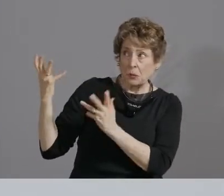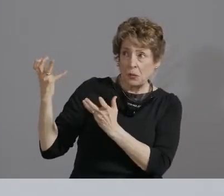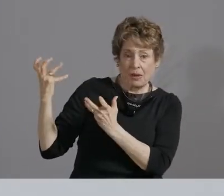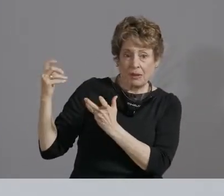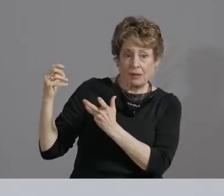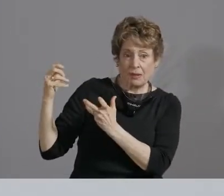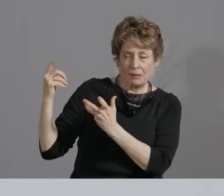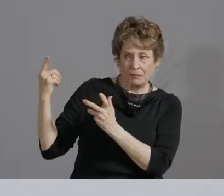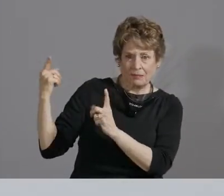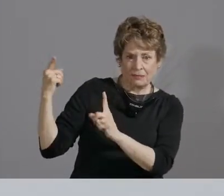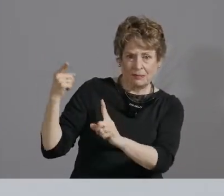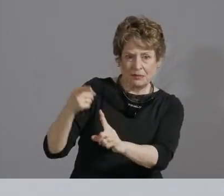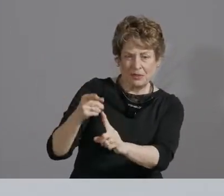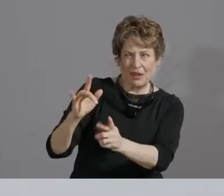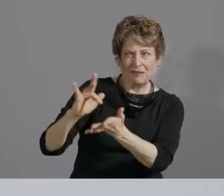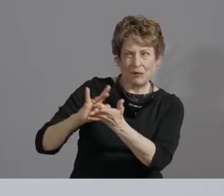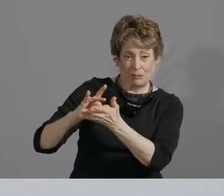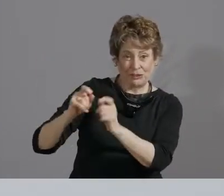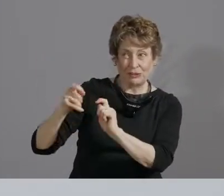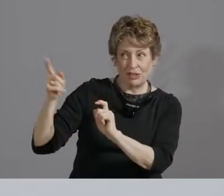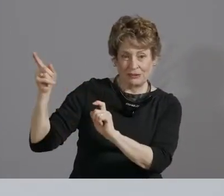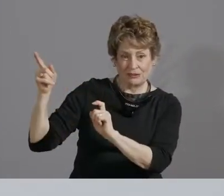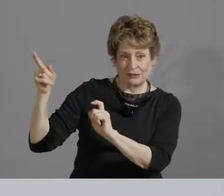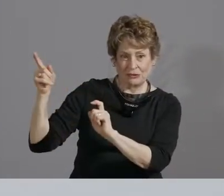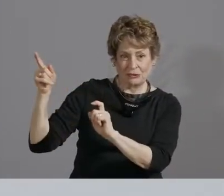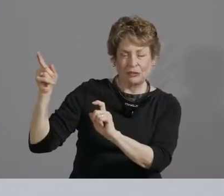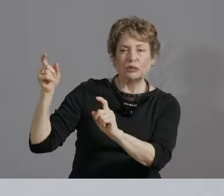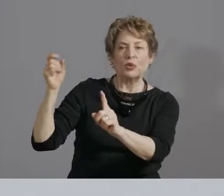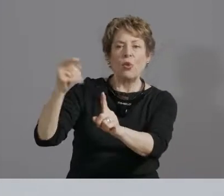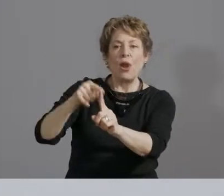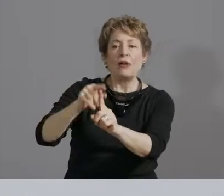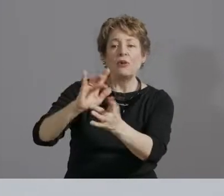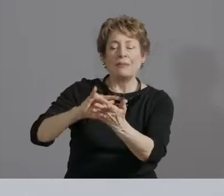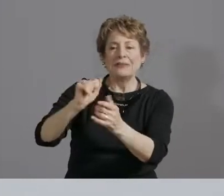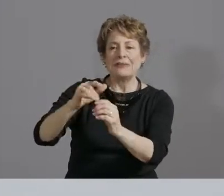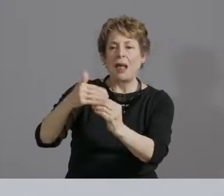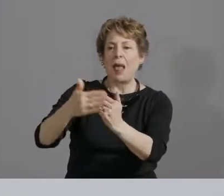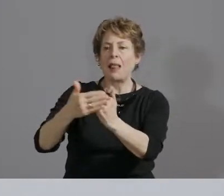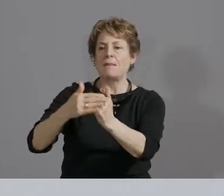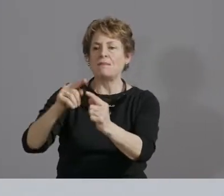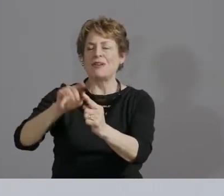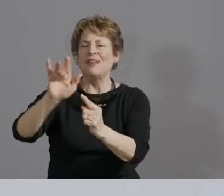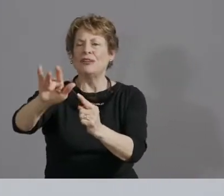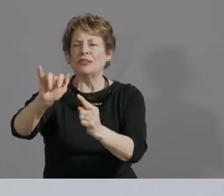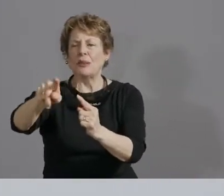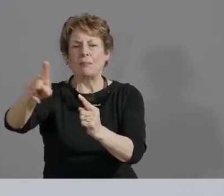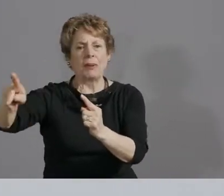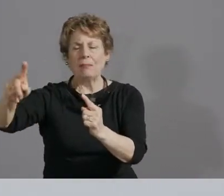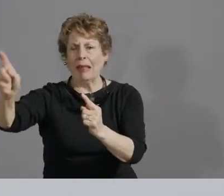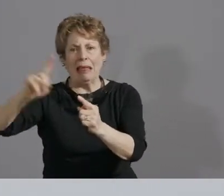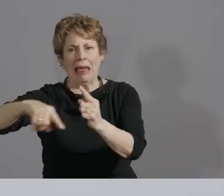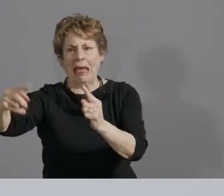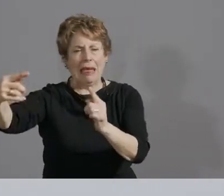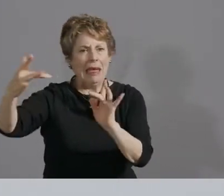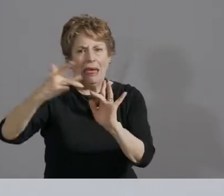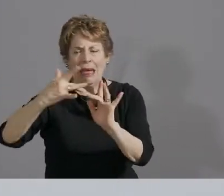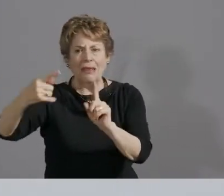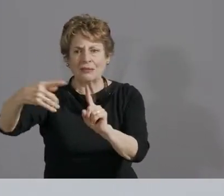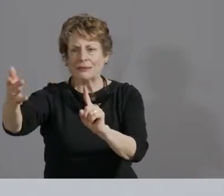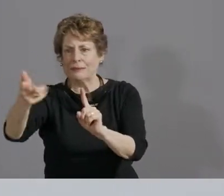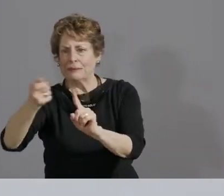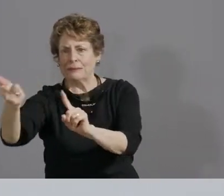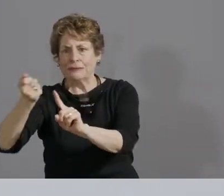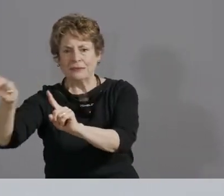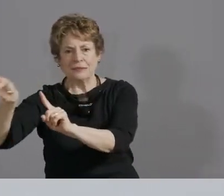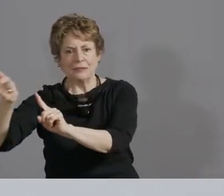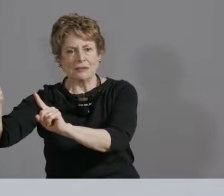it's one more available option for those individuals to get vaccinated. And my last question, I'll make it quick. Supply is focused on supply.